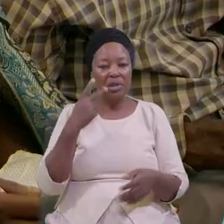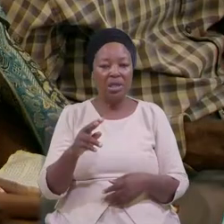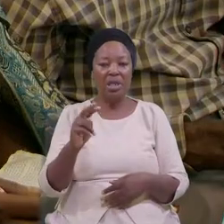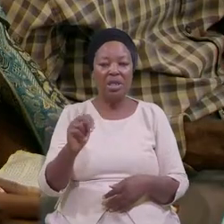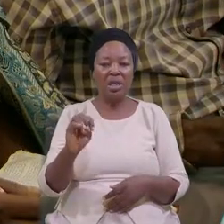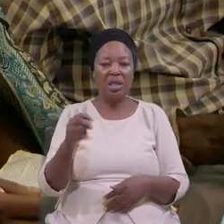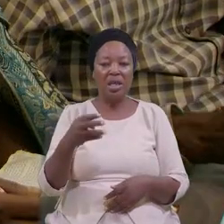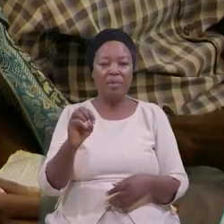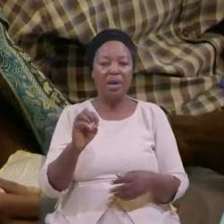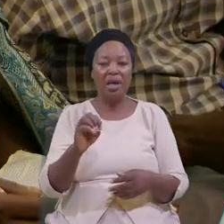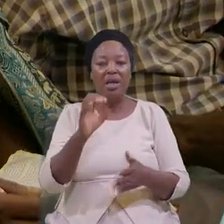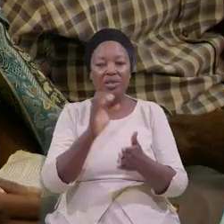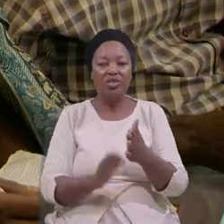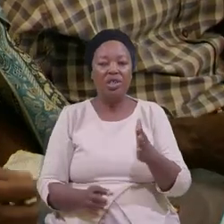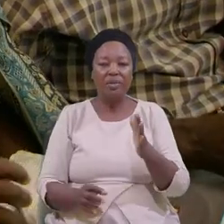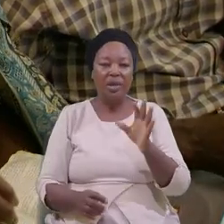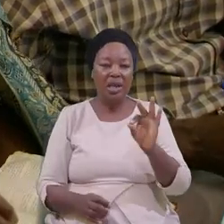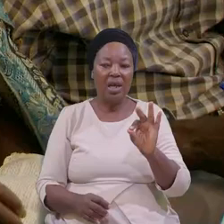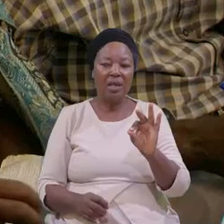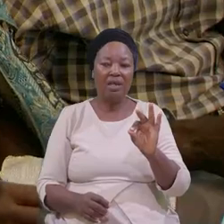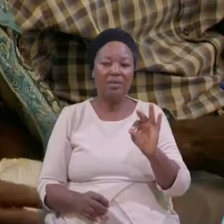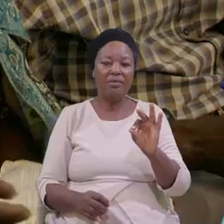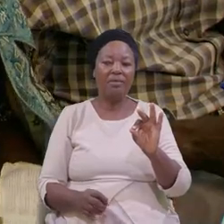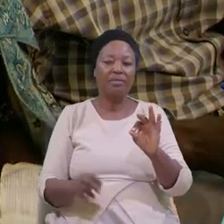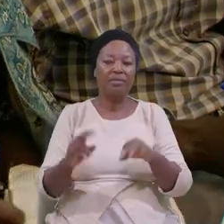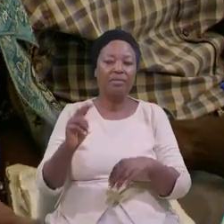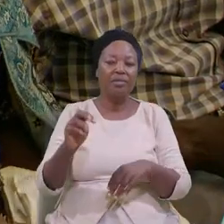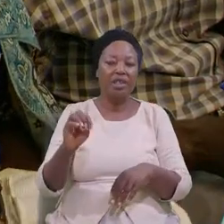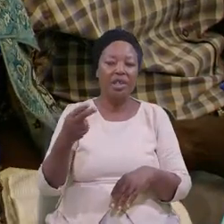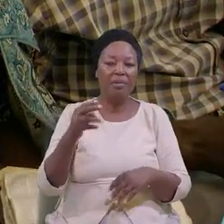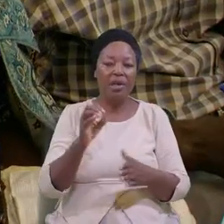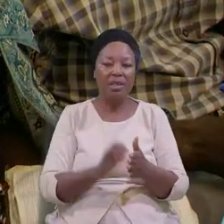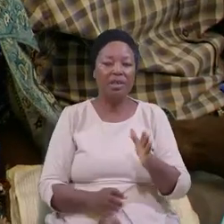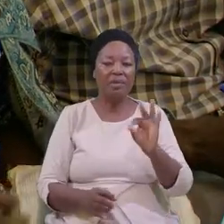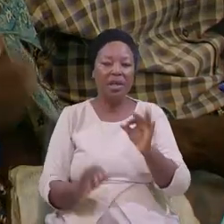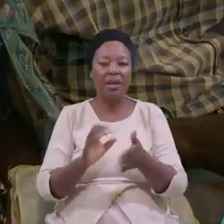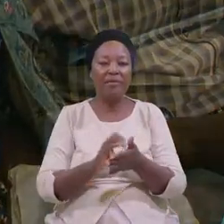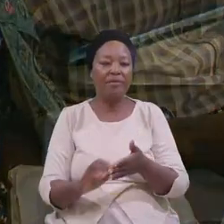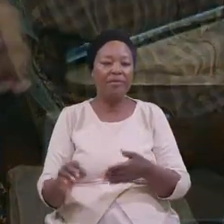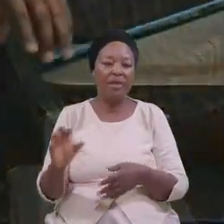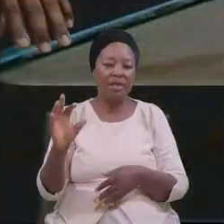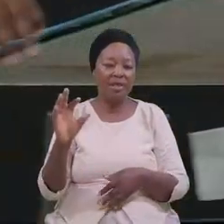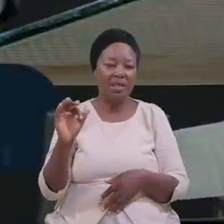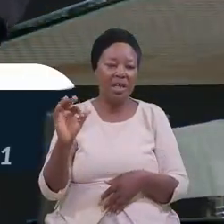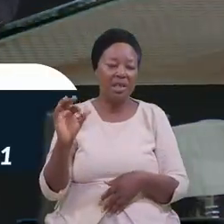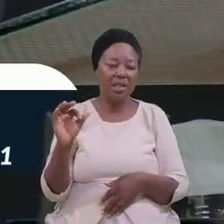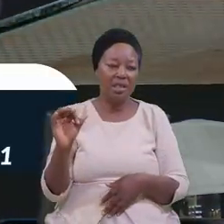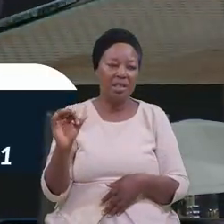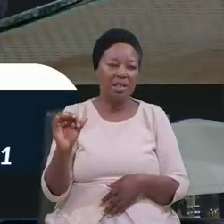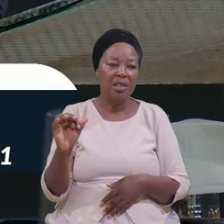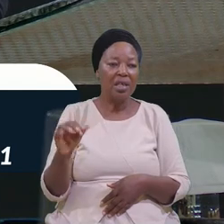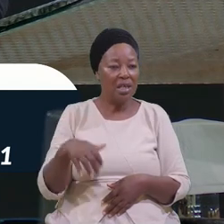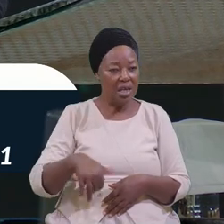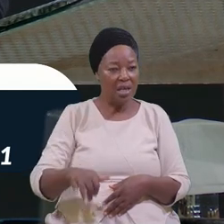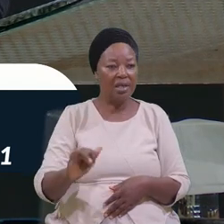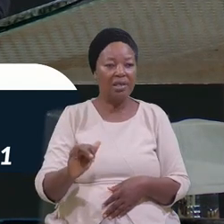chapter 9. In Nehemiah chapter 9, reading from verse 19, it tells us,